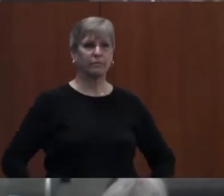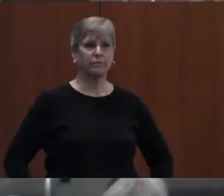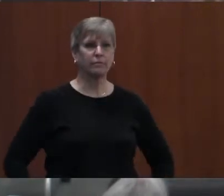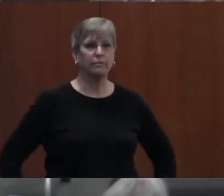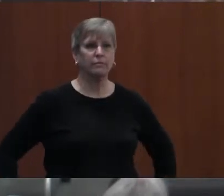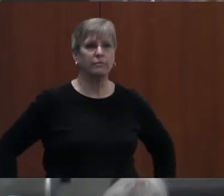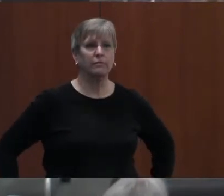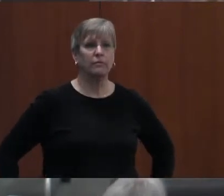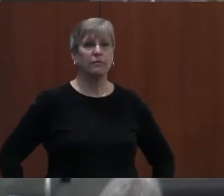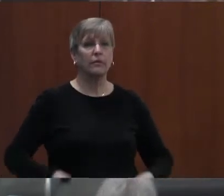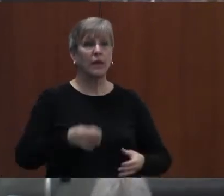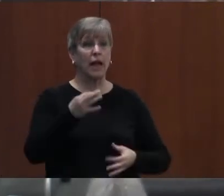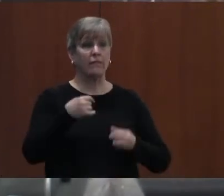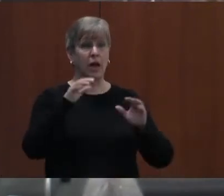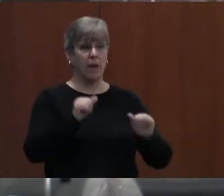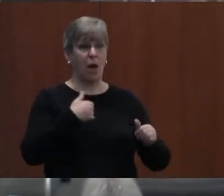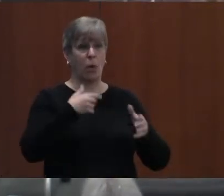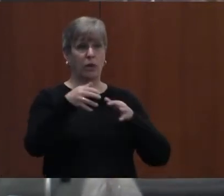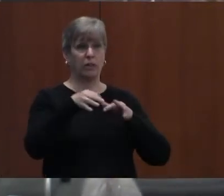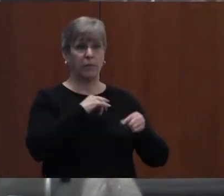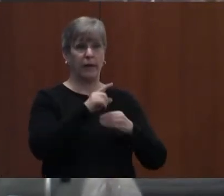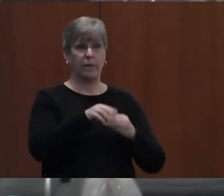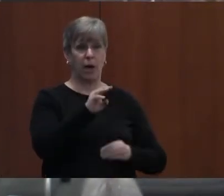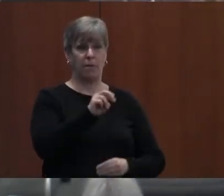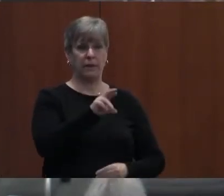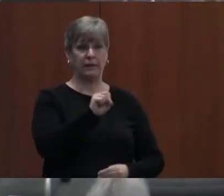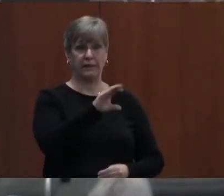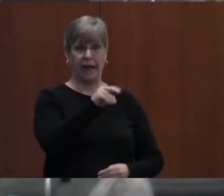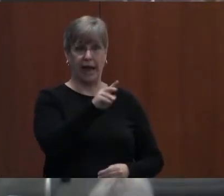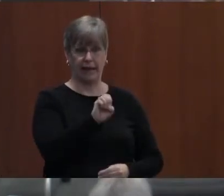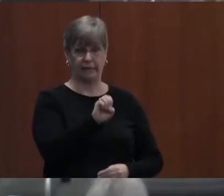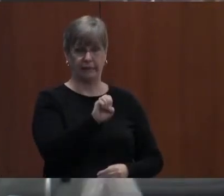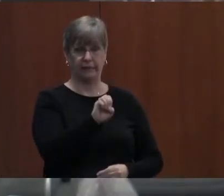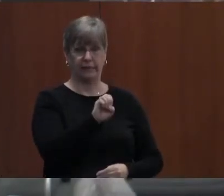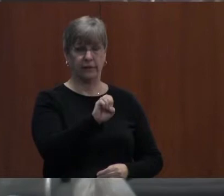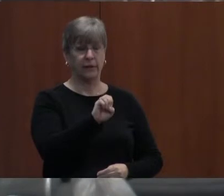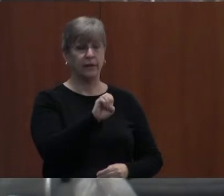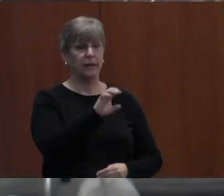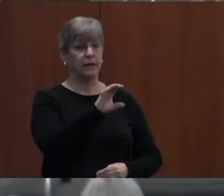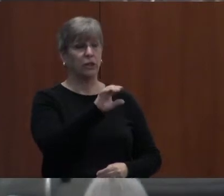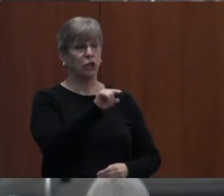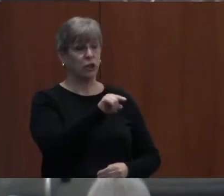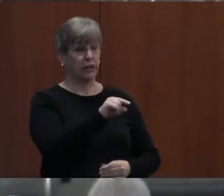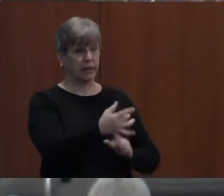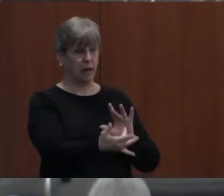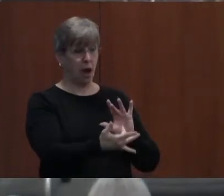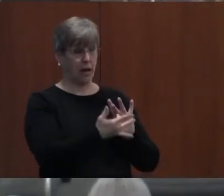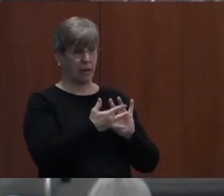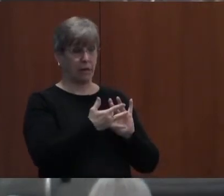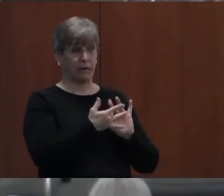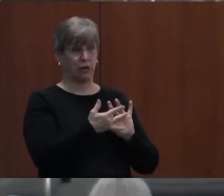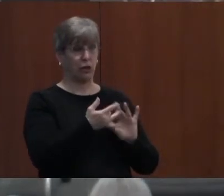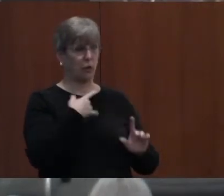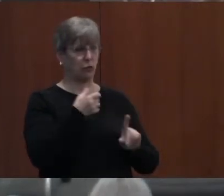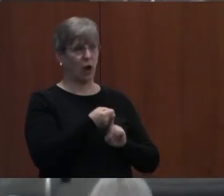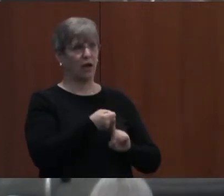Interesting trip If I out. may, I'd just like to explain about Mrs. Kate. She contacted me, and you were stuck